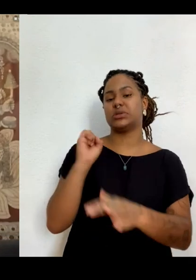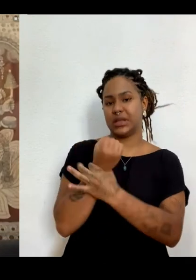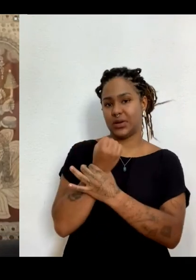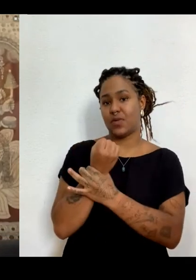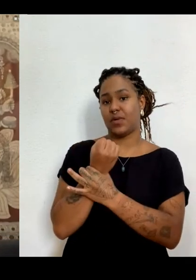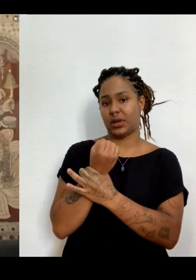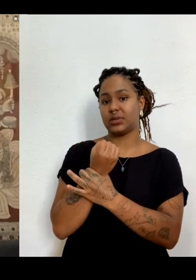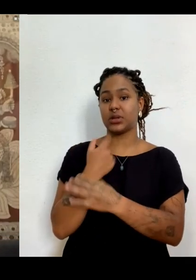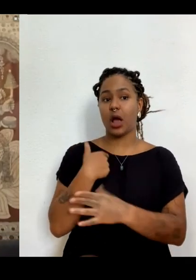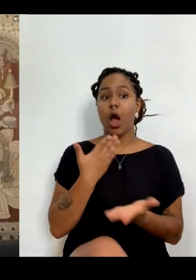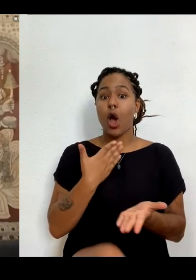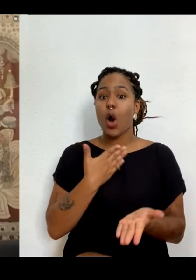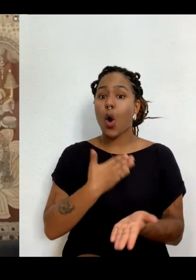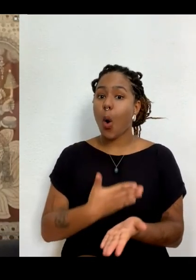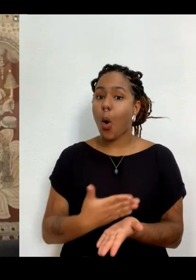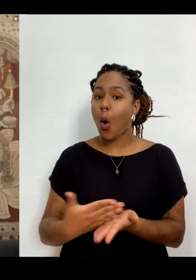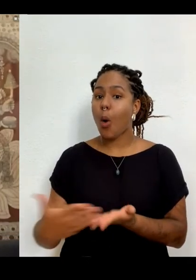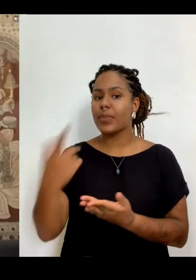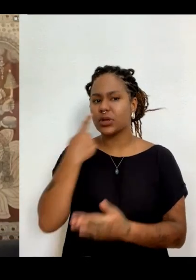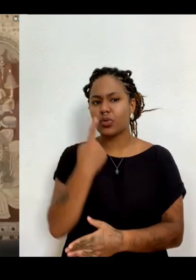biosafety protocol